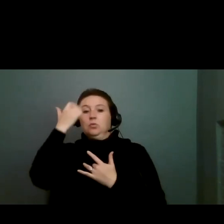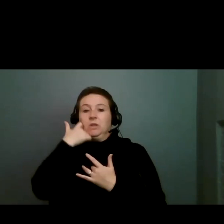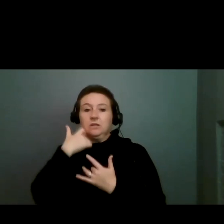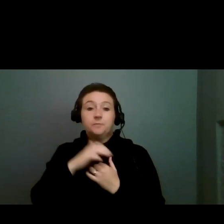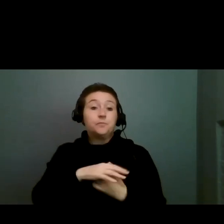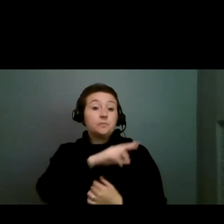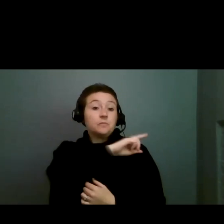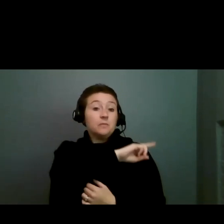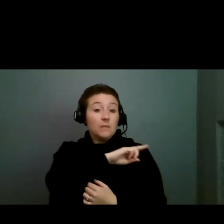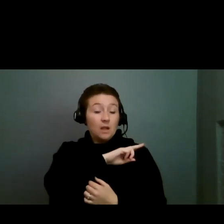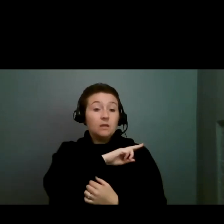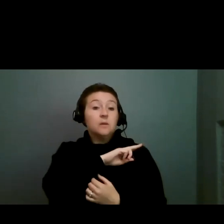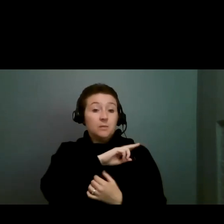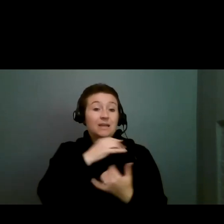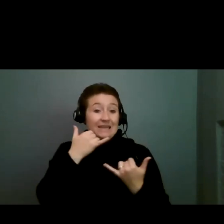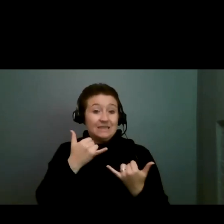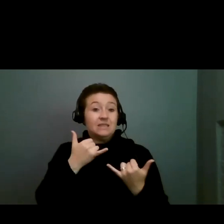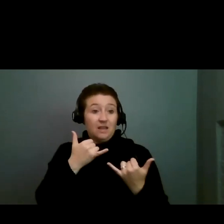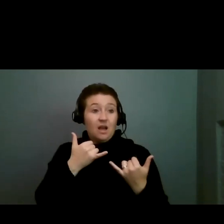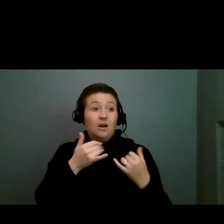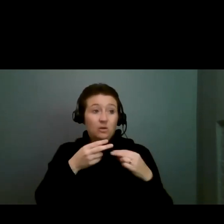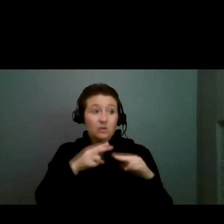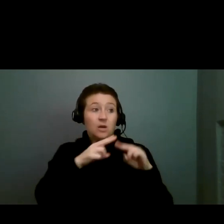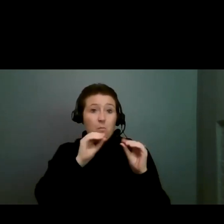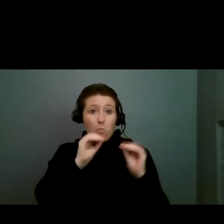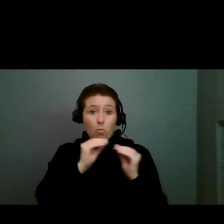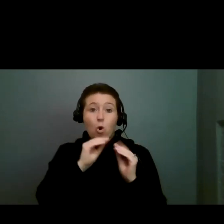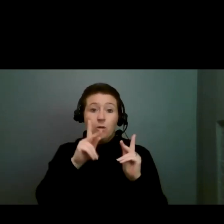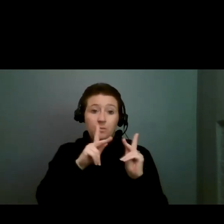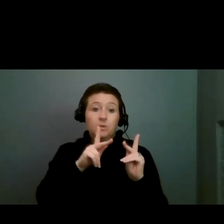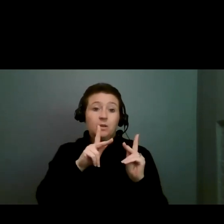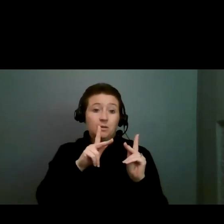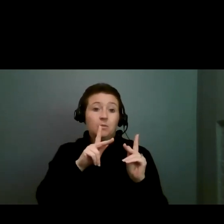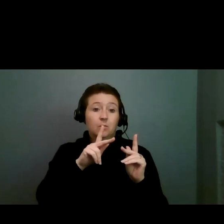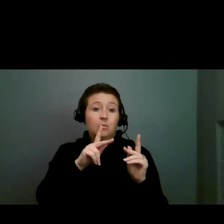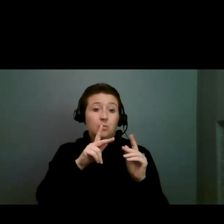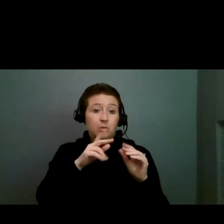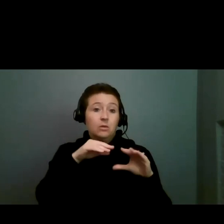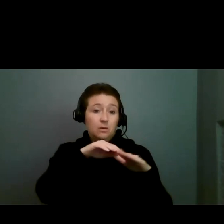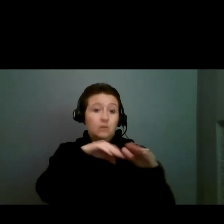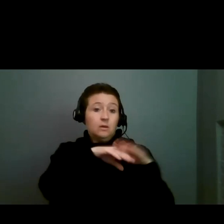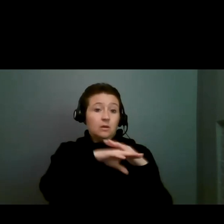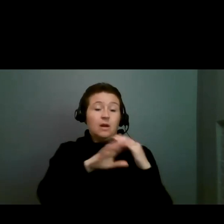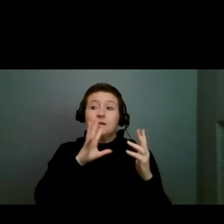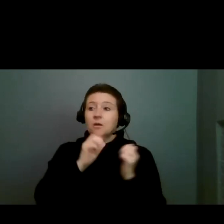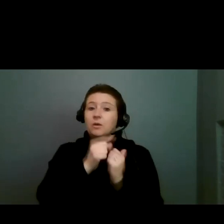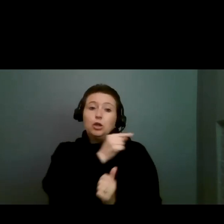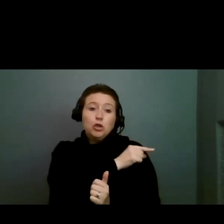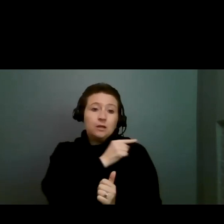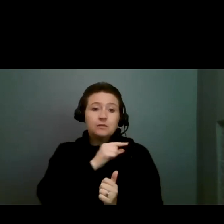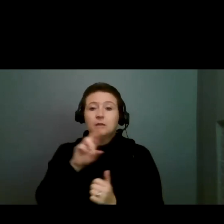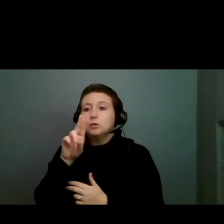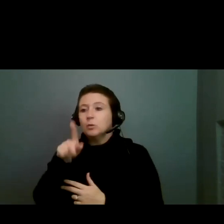Hospitals are beginning to see an increase in admissions. Every time I talk to somebody at Genesis or Unity Point, the number